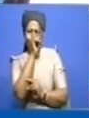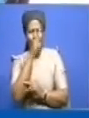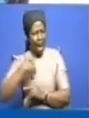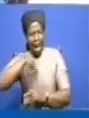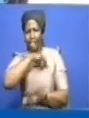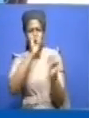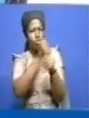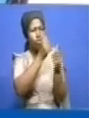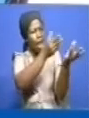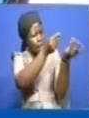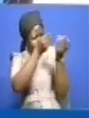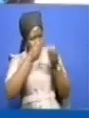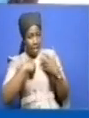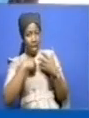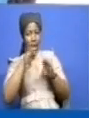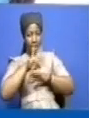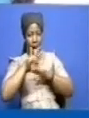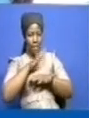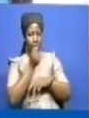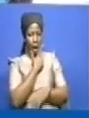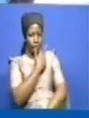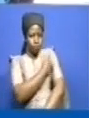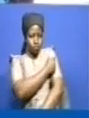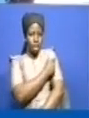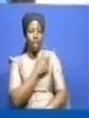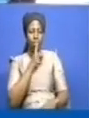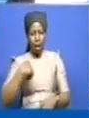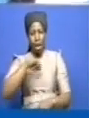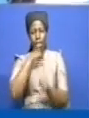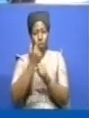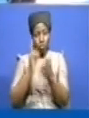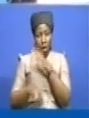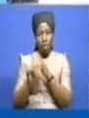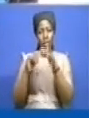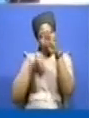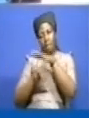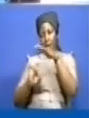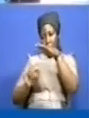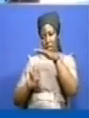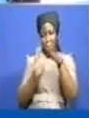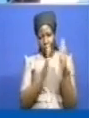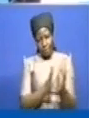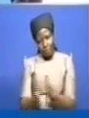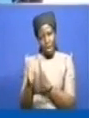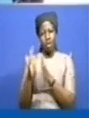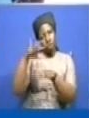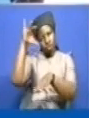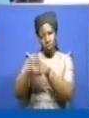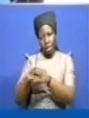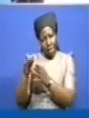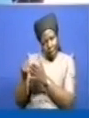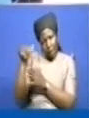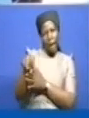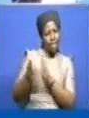cannot get enough vaccines. So what we are doing at the ministry is planning to acquire as quickly as possible